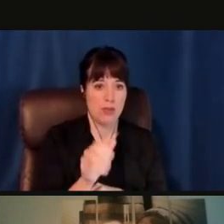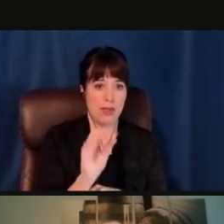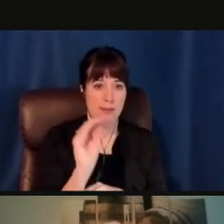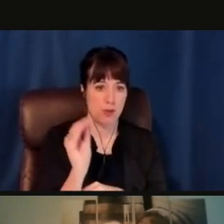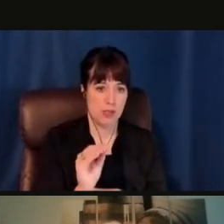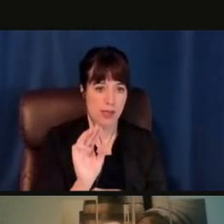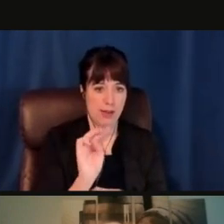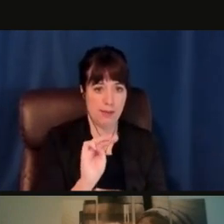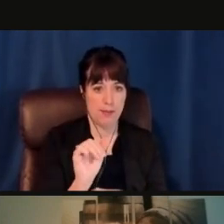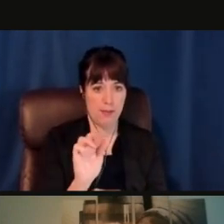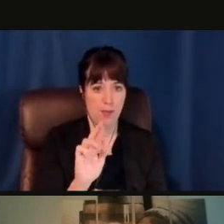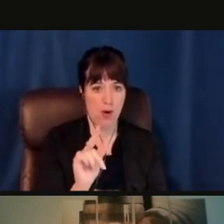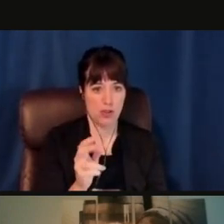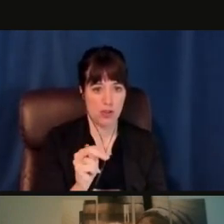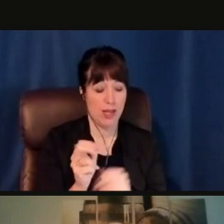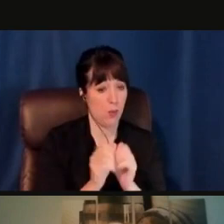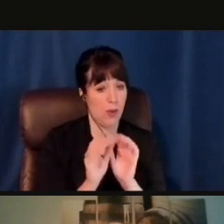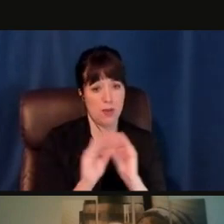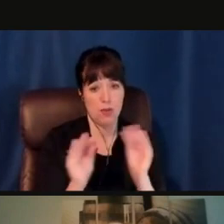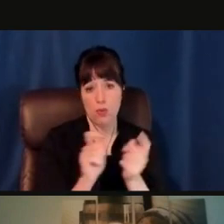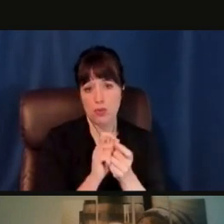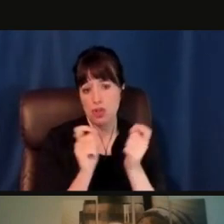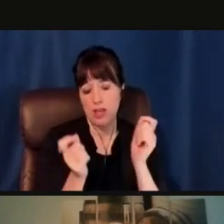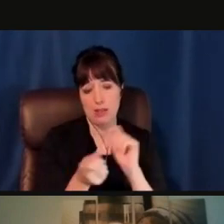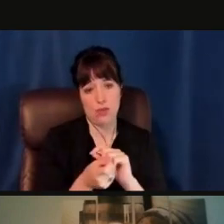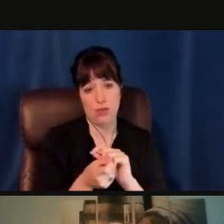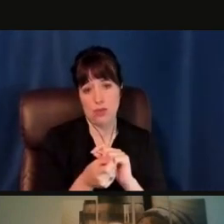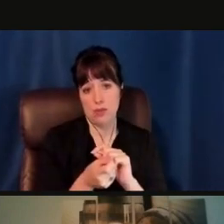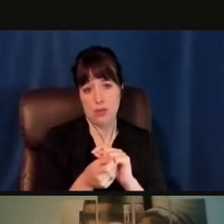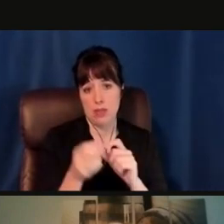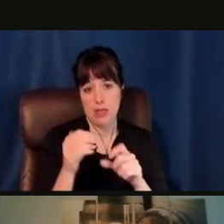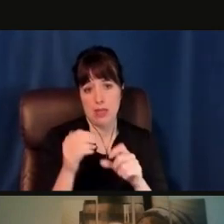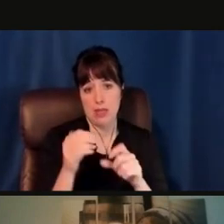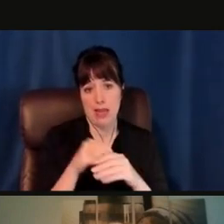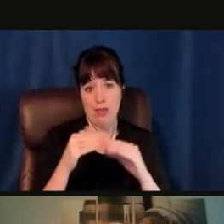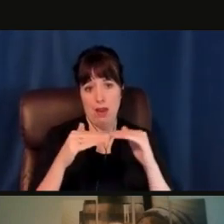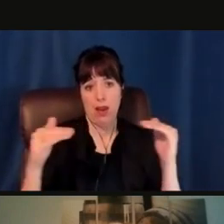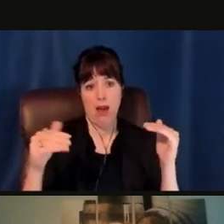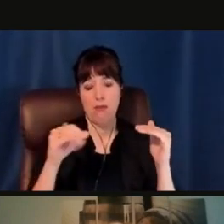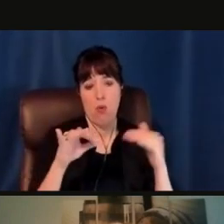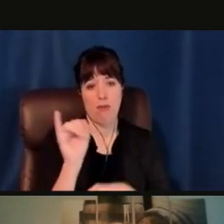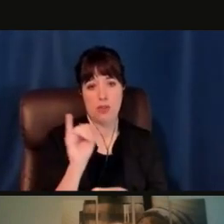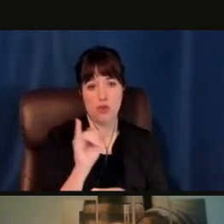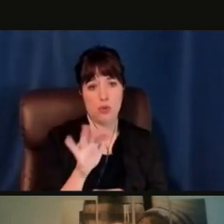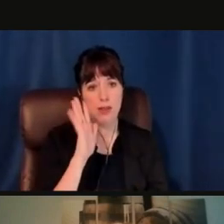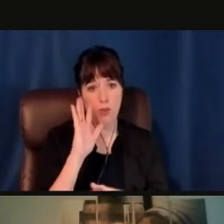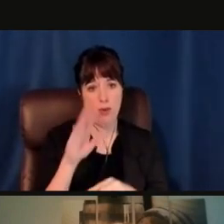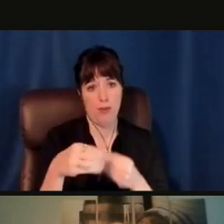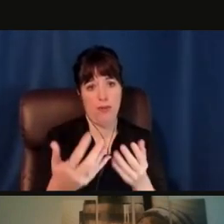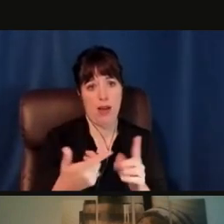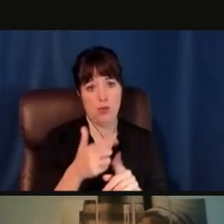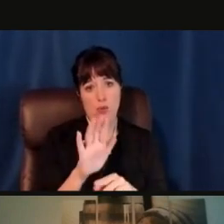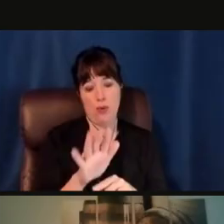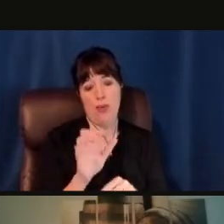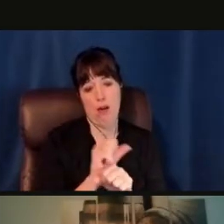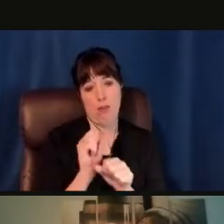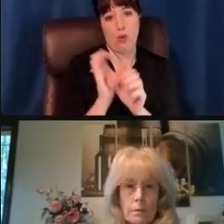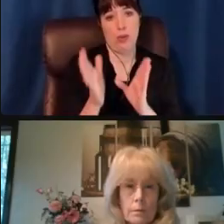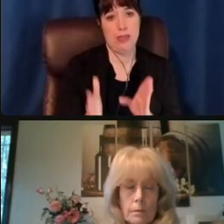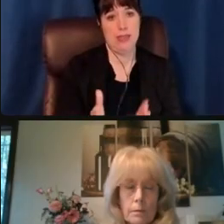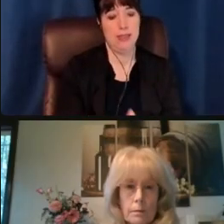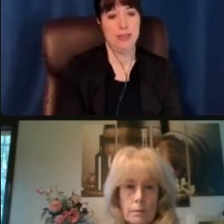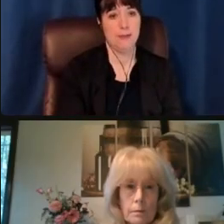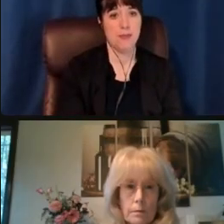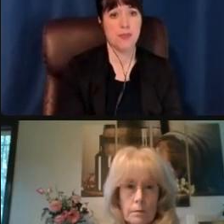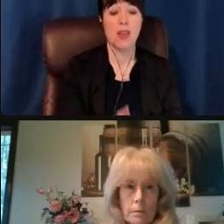margin with no change in the level of insurance that they're providing to their employees.